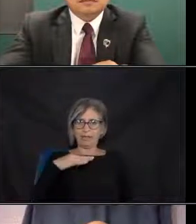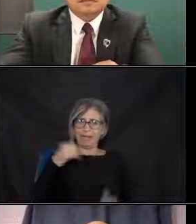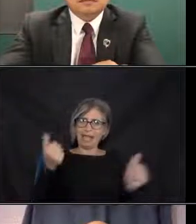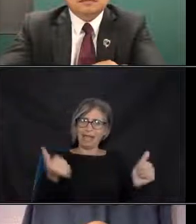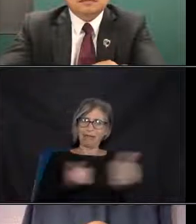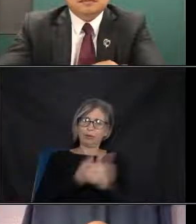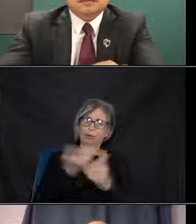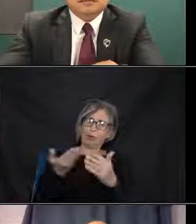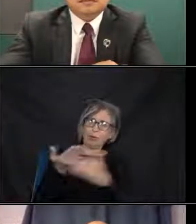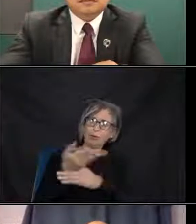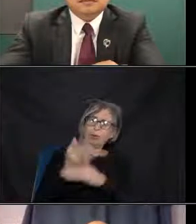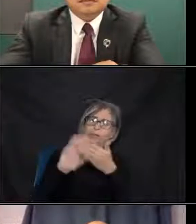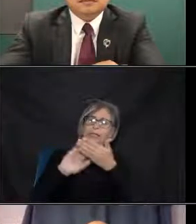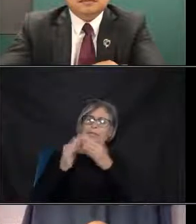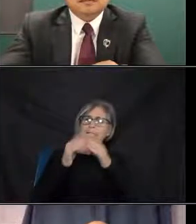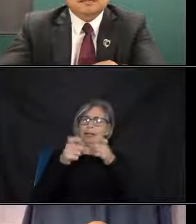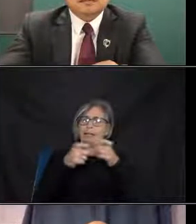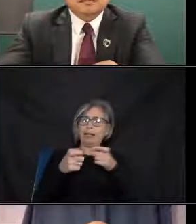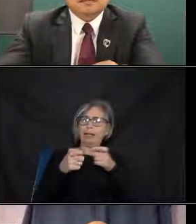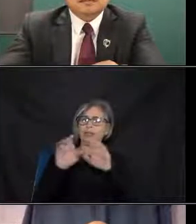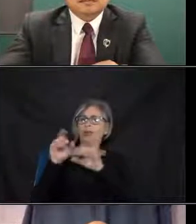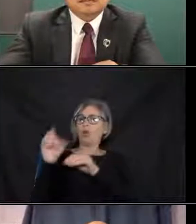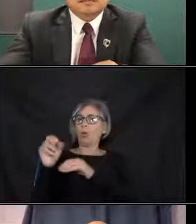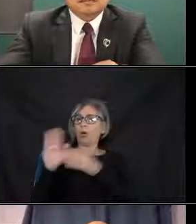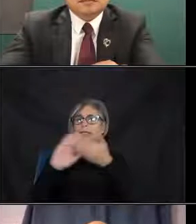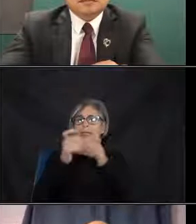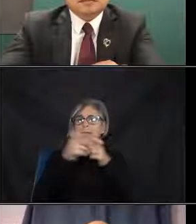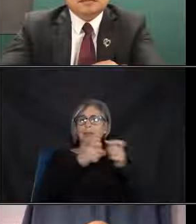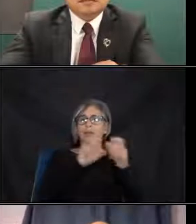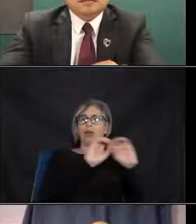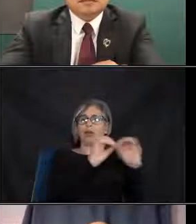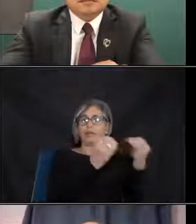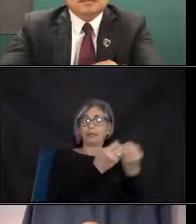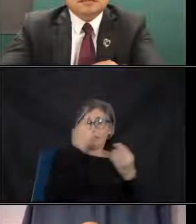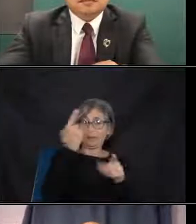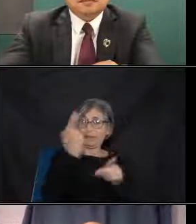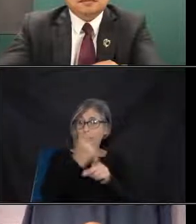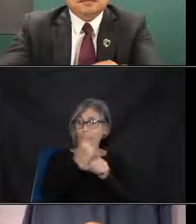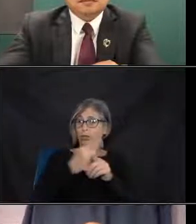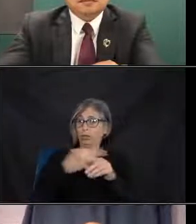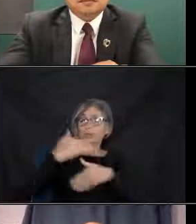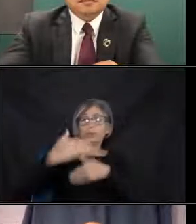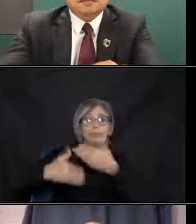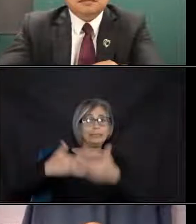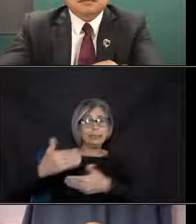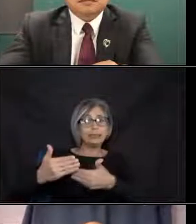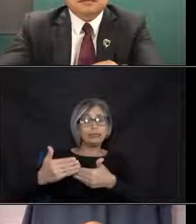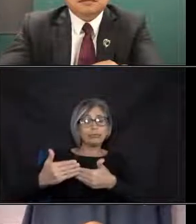the city manager or the city manager's office, which I think is the correct procedure moving forward.